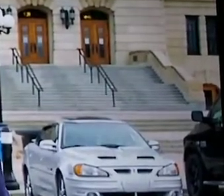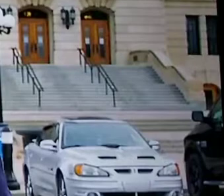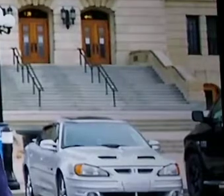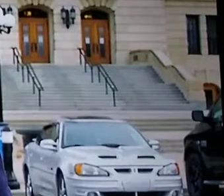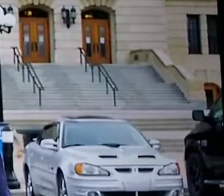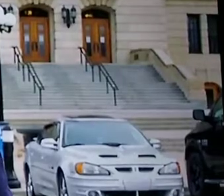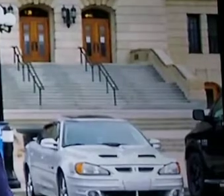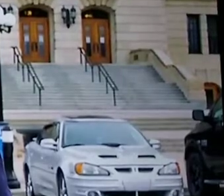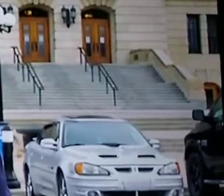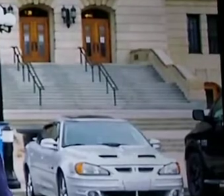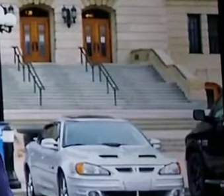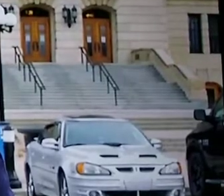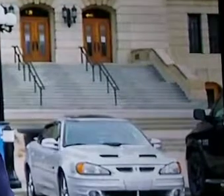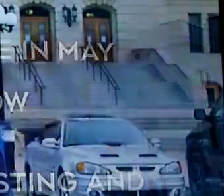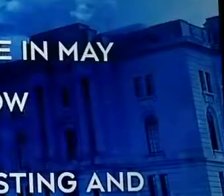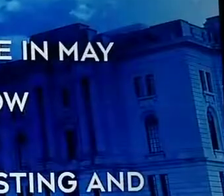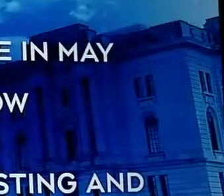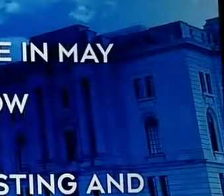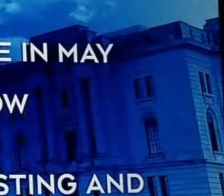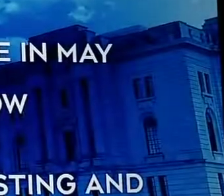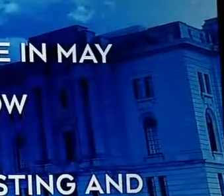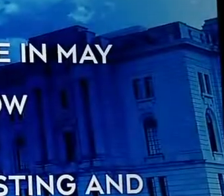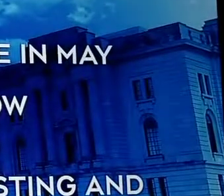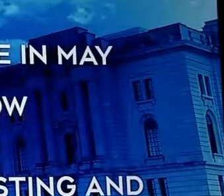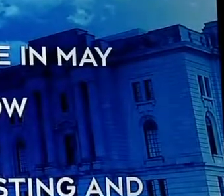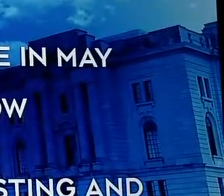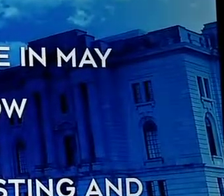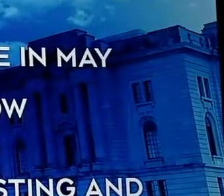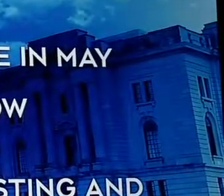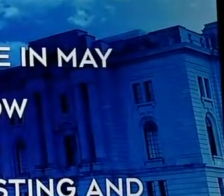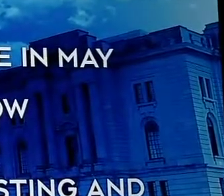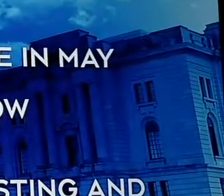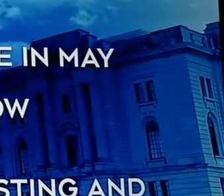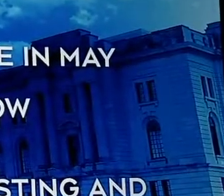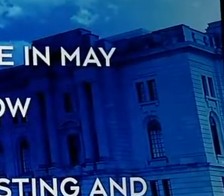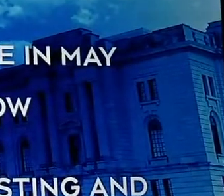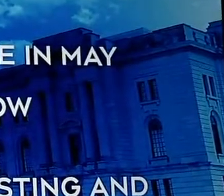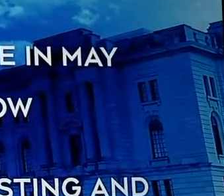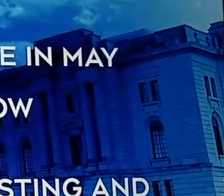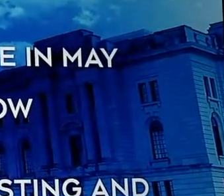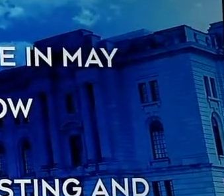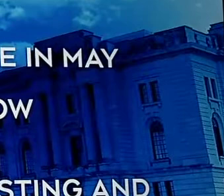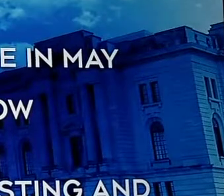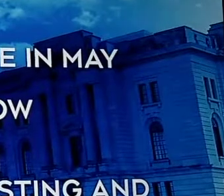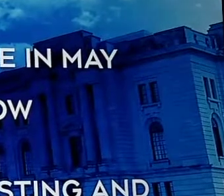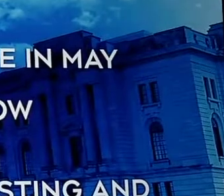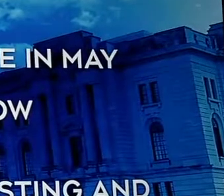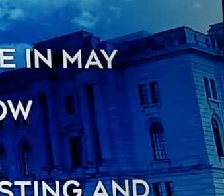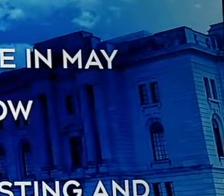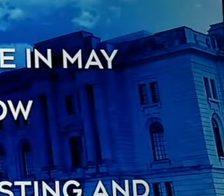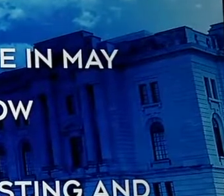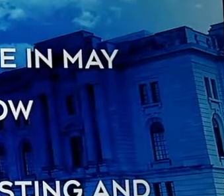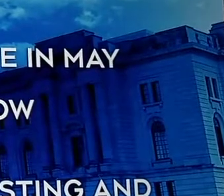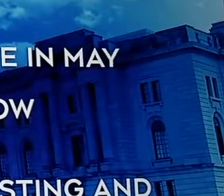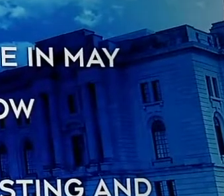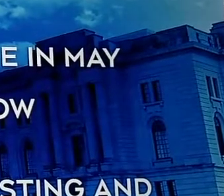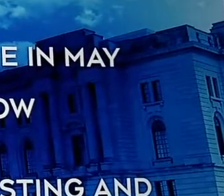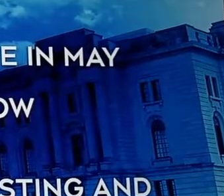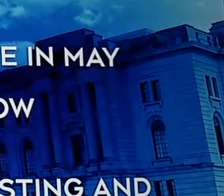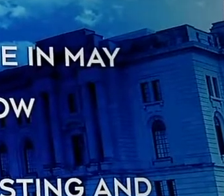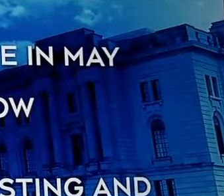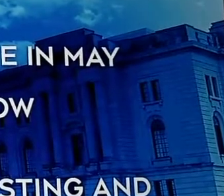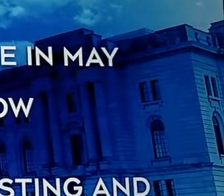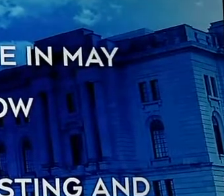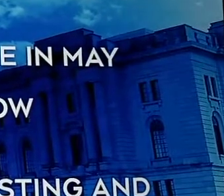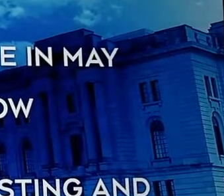a 5-phase plan. The first 2 phases will be implemented in May. Now, he did not say who would be included